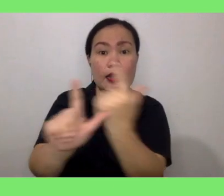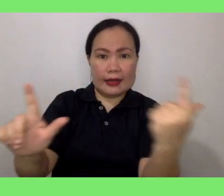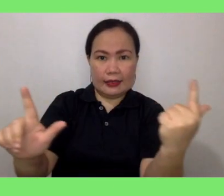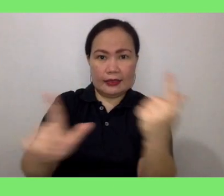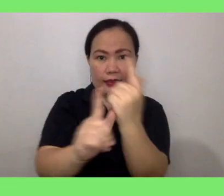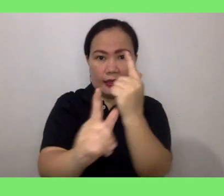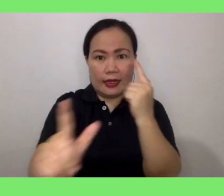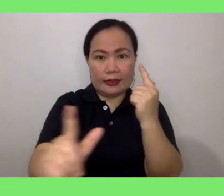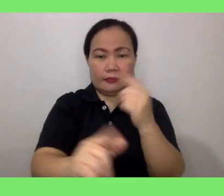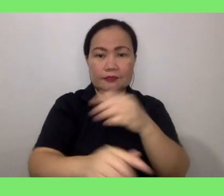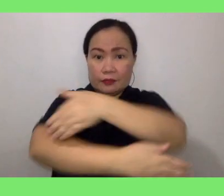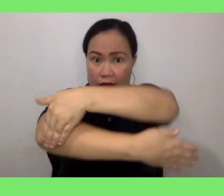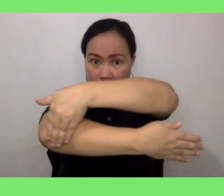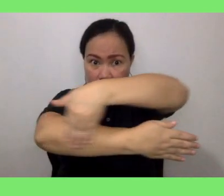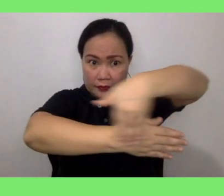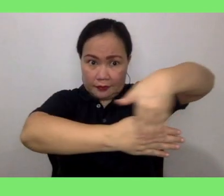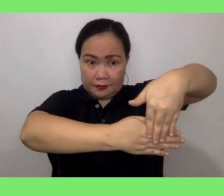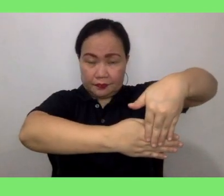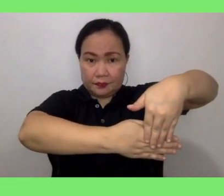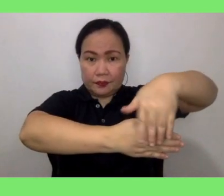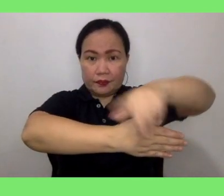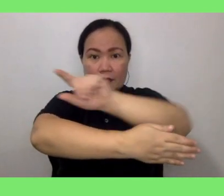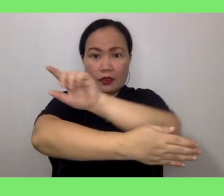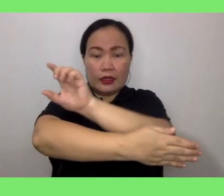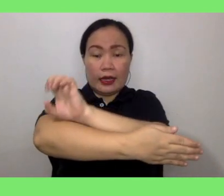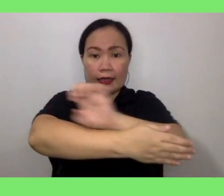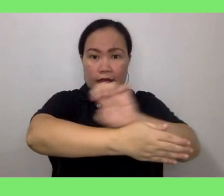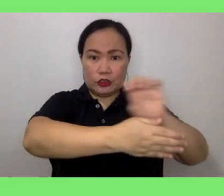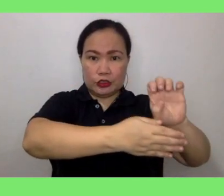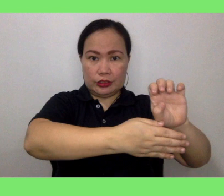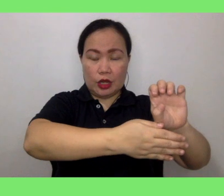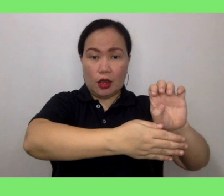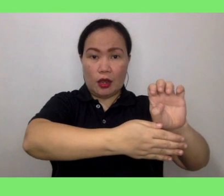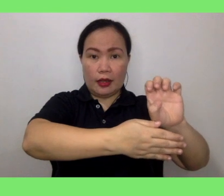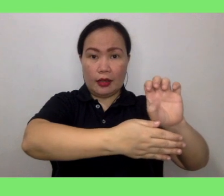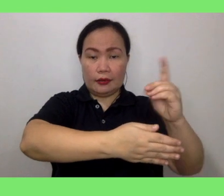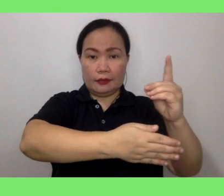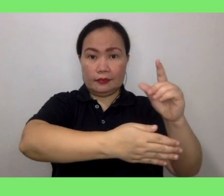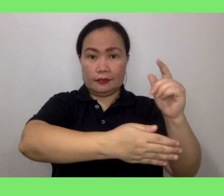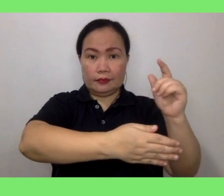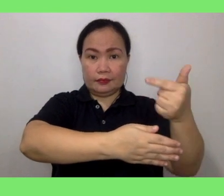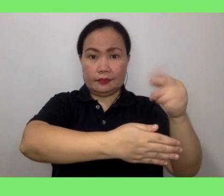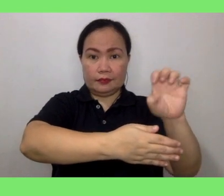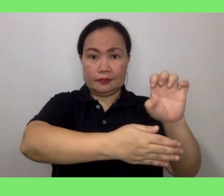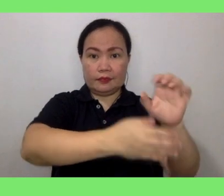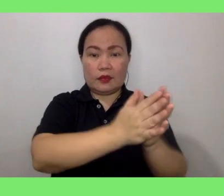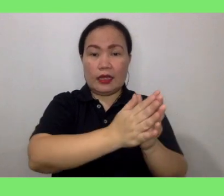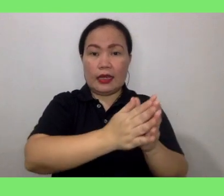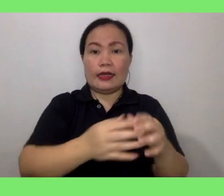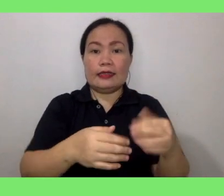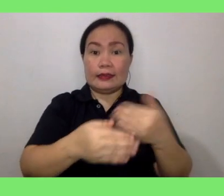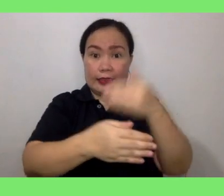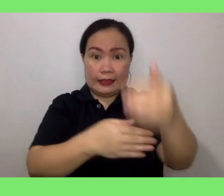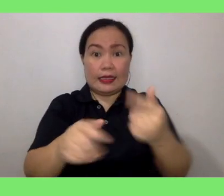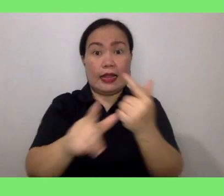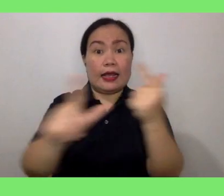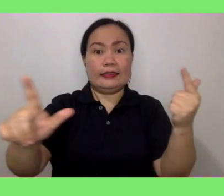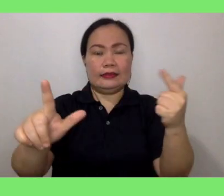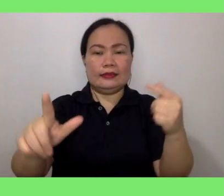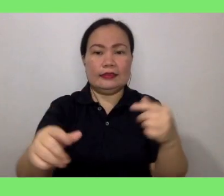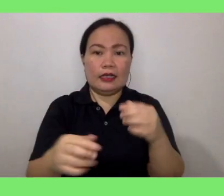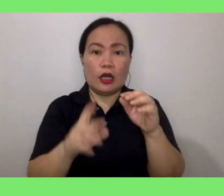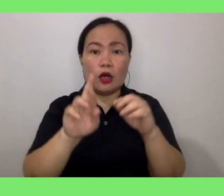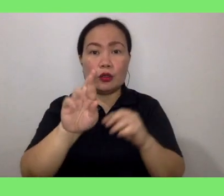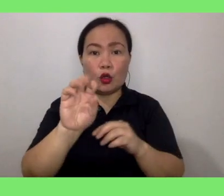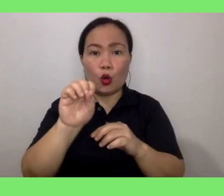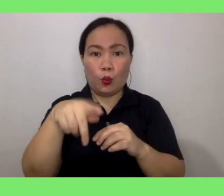yung tinutukoy dyan, itong gilid. So, this is a representation of a line. Next, a rope. Okay? A rope is a